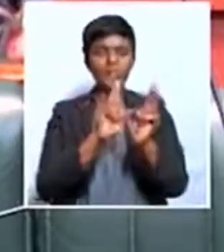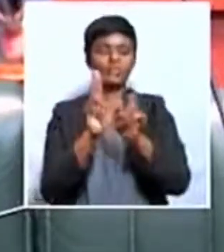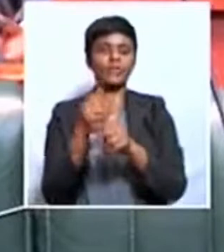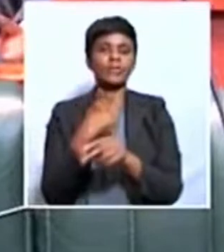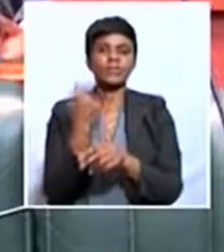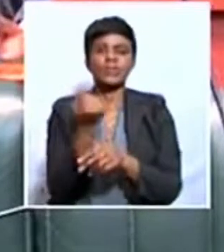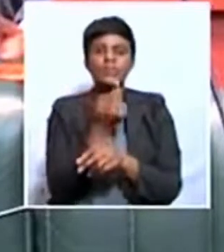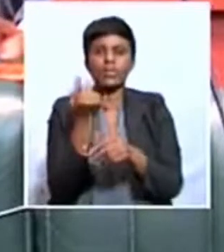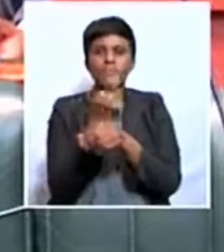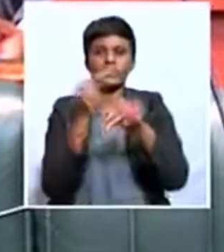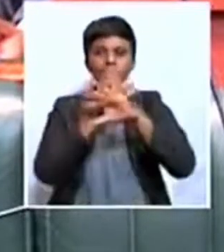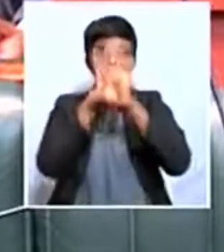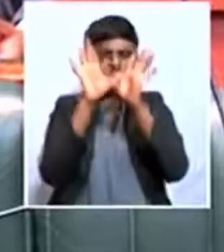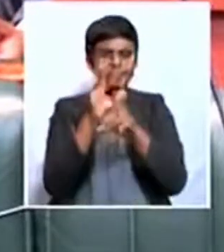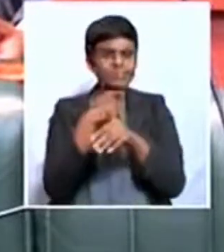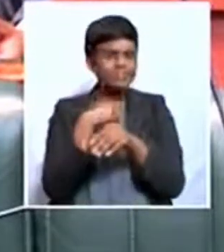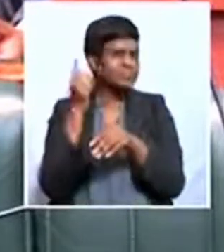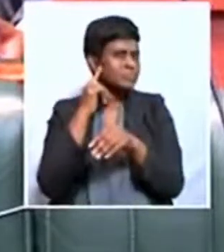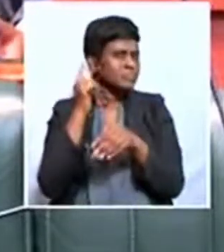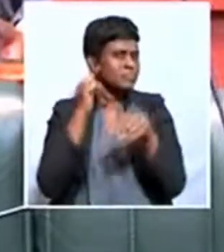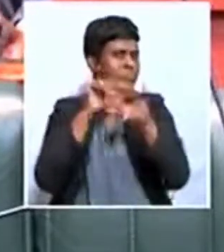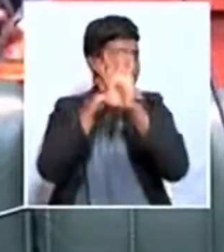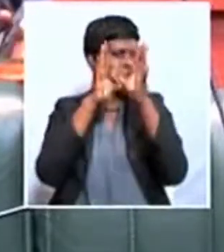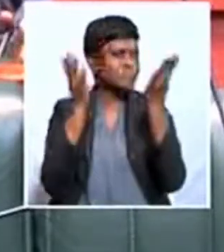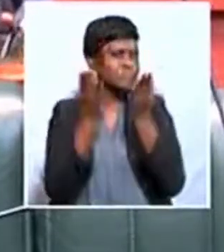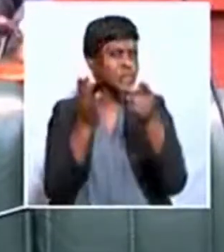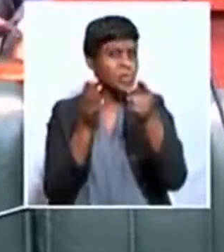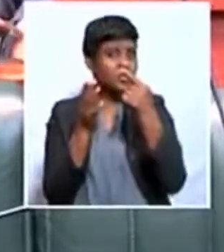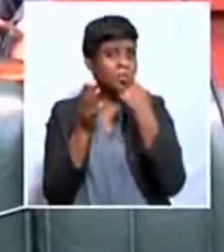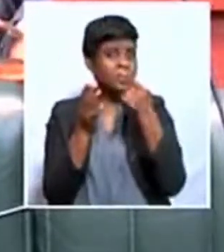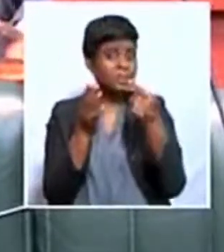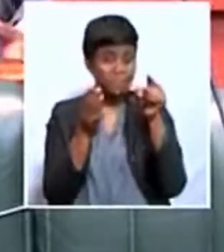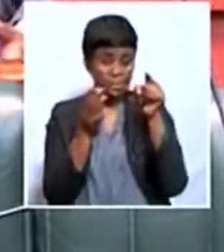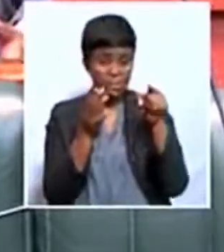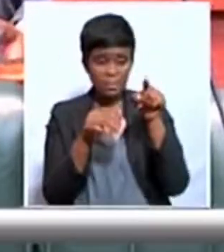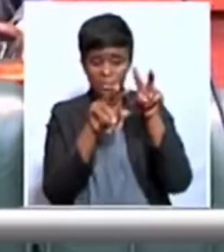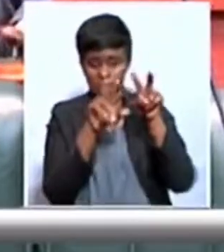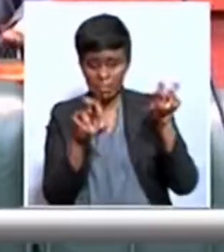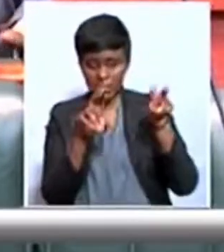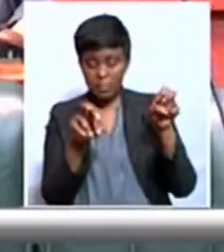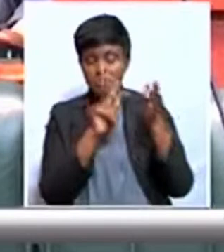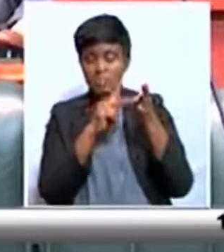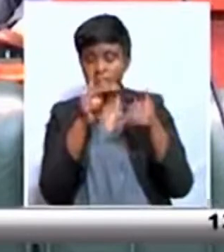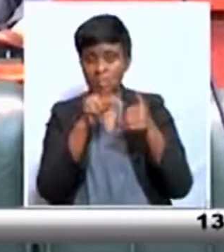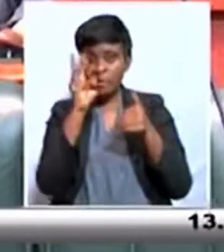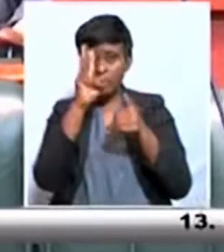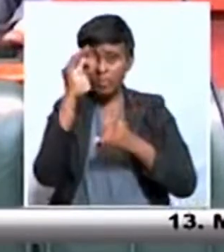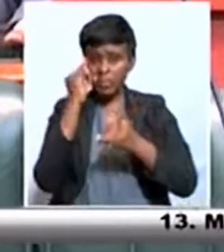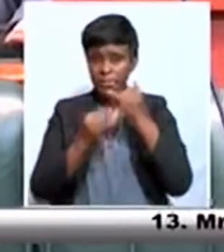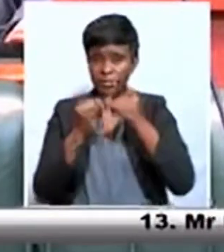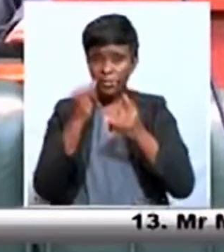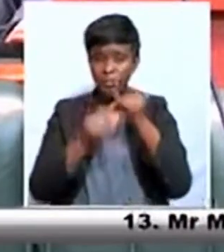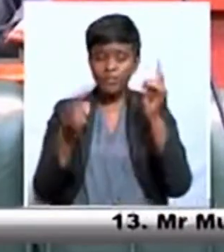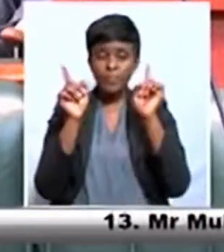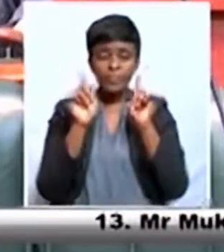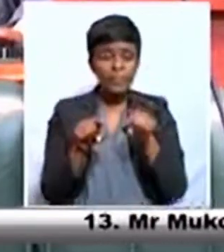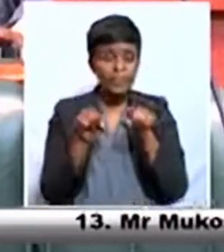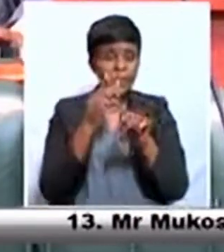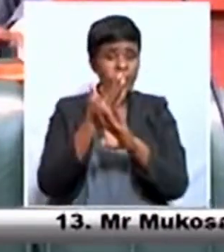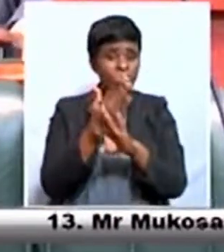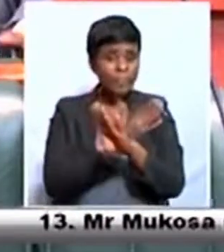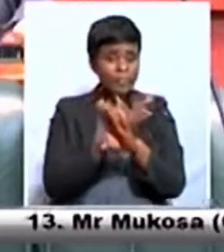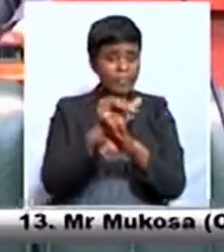a clarification. I think I didn't hear properly. Did you say this verification exercise will finish before the